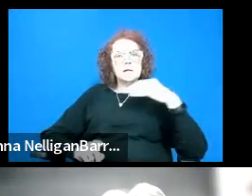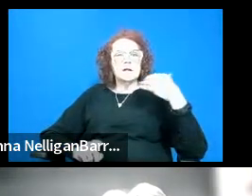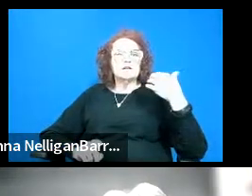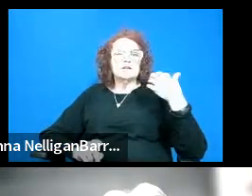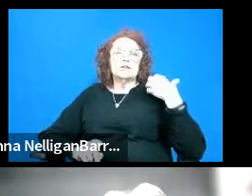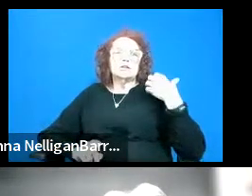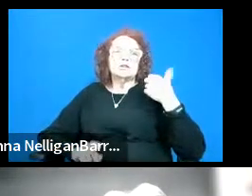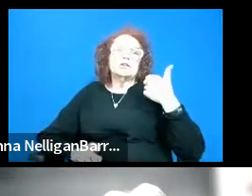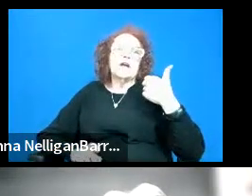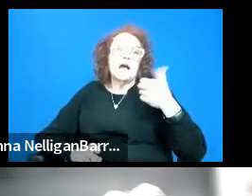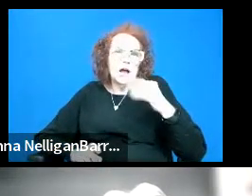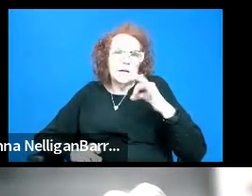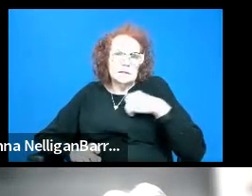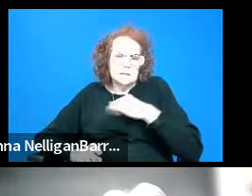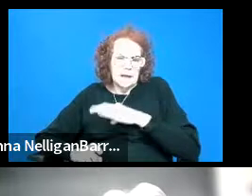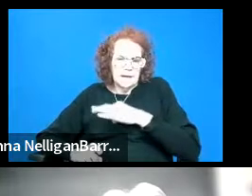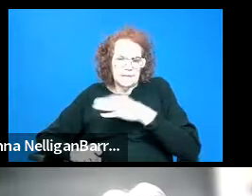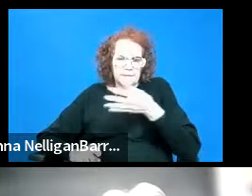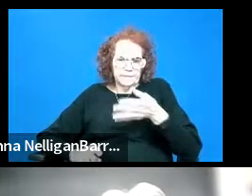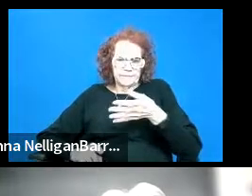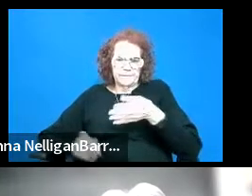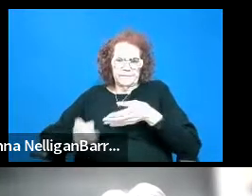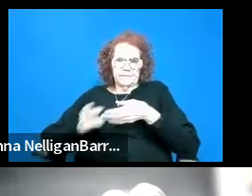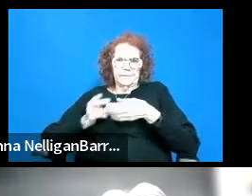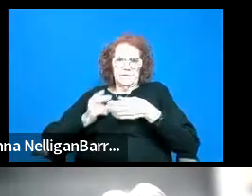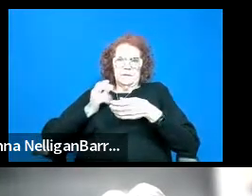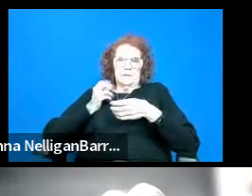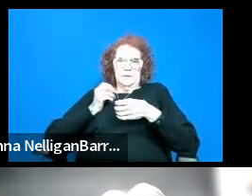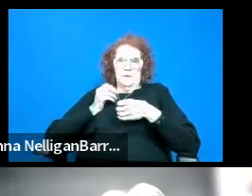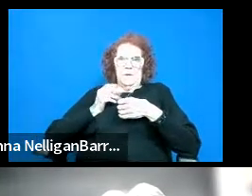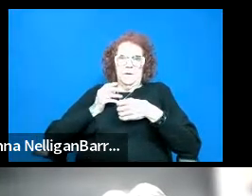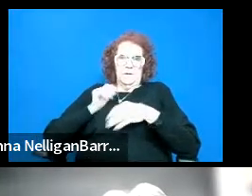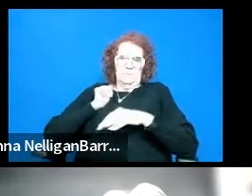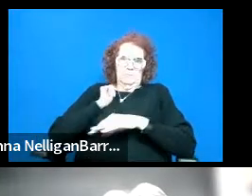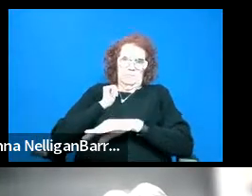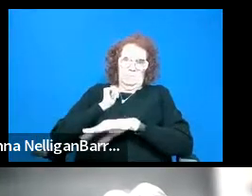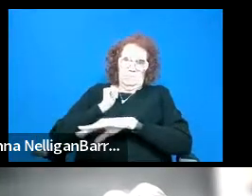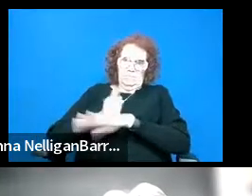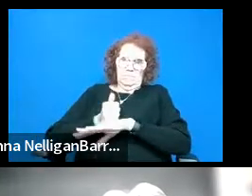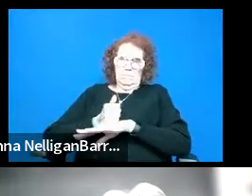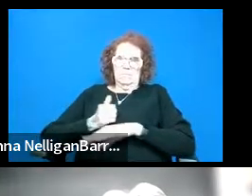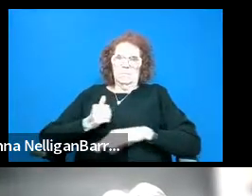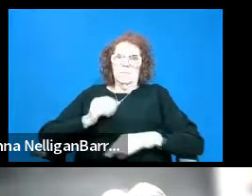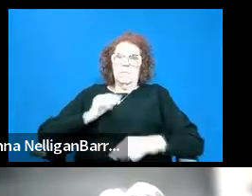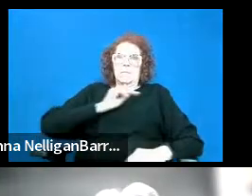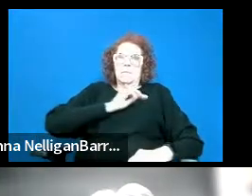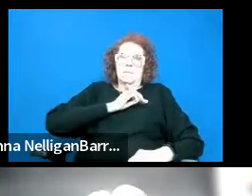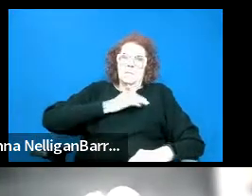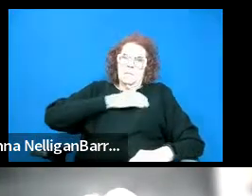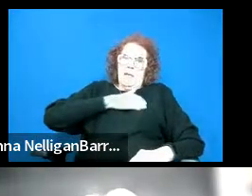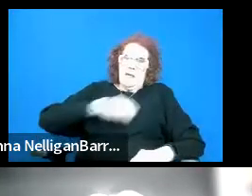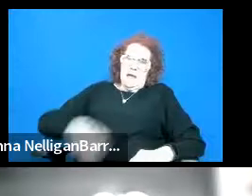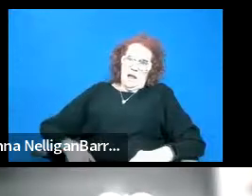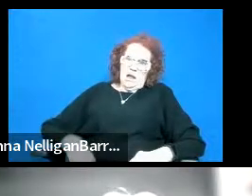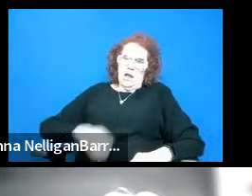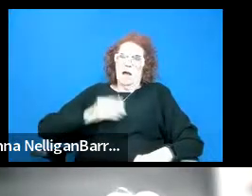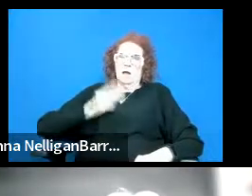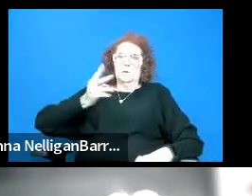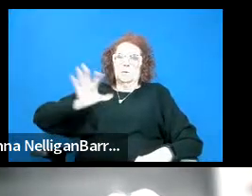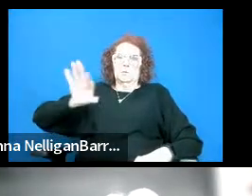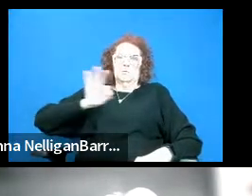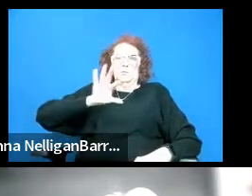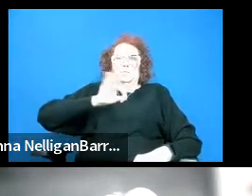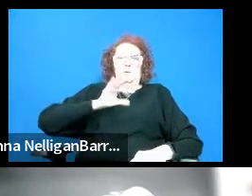are appointed by the mayor of the city of Rochester and 2 that are appointed by city council. Is there any reason why we wouldn't want to have